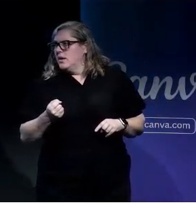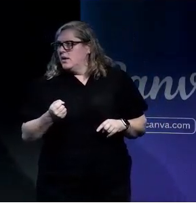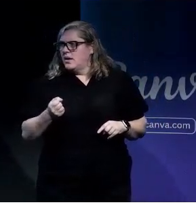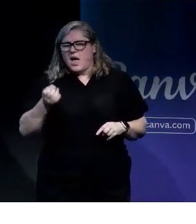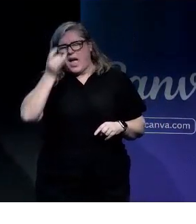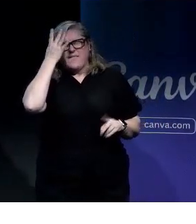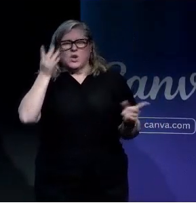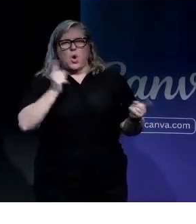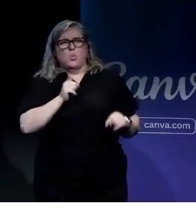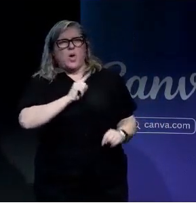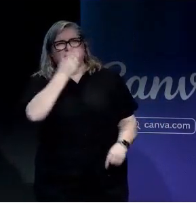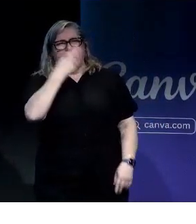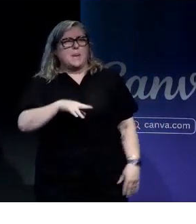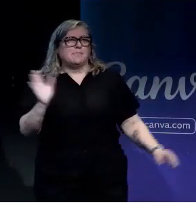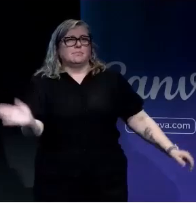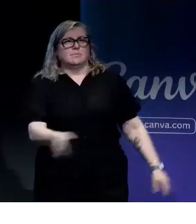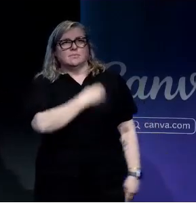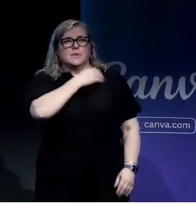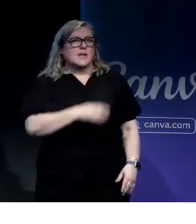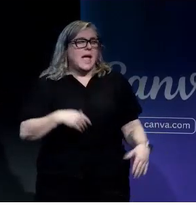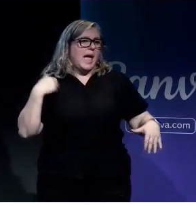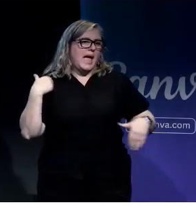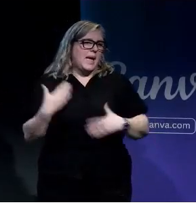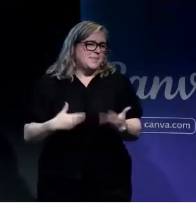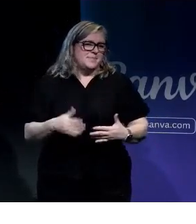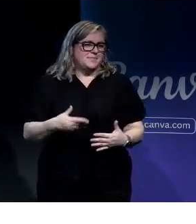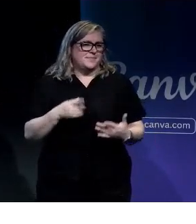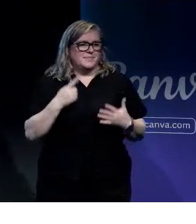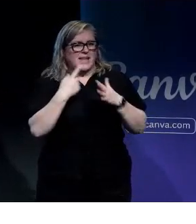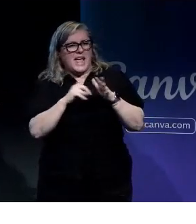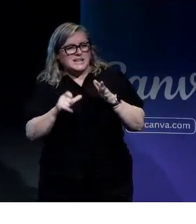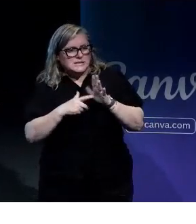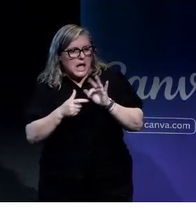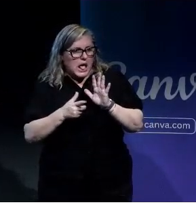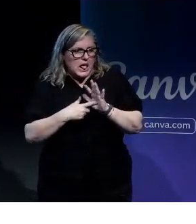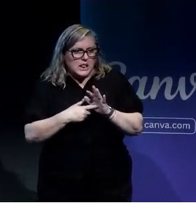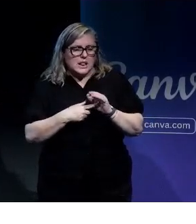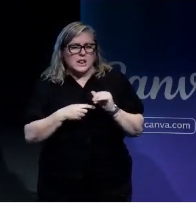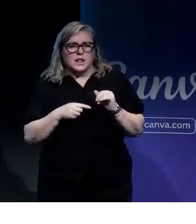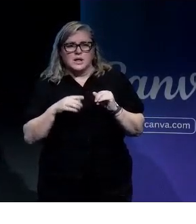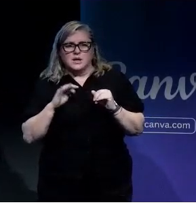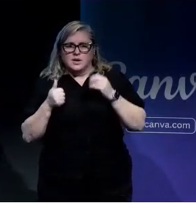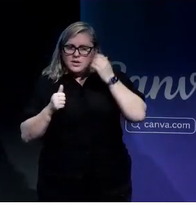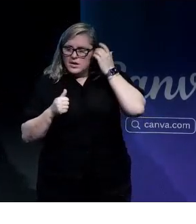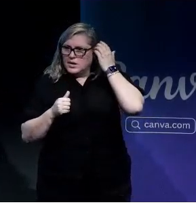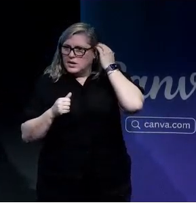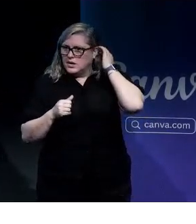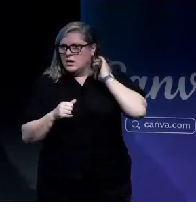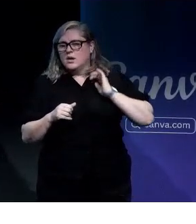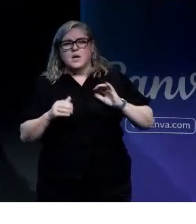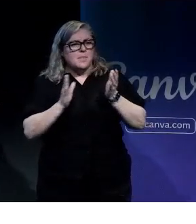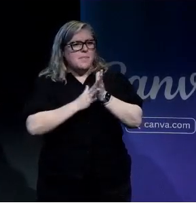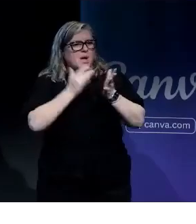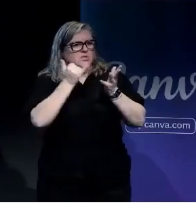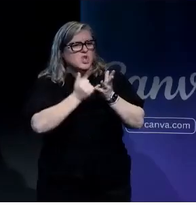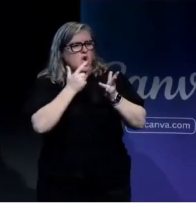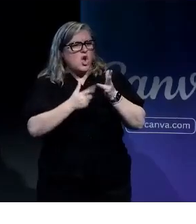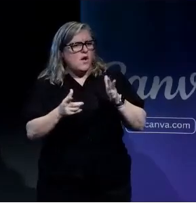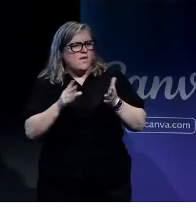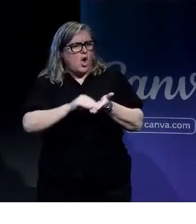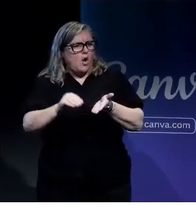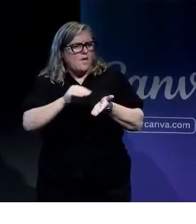at this point. But anyways, you can use Excel, but there's now a new Microsoft Office application that